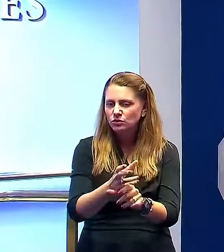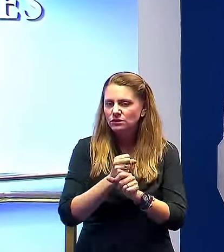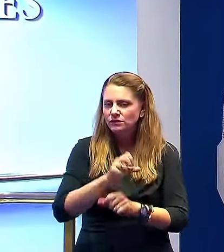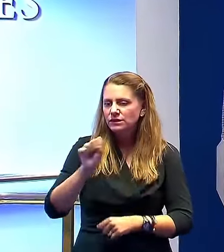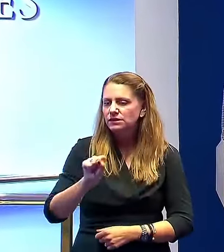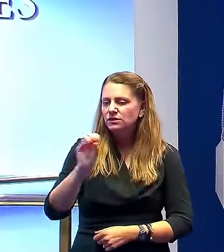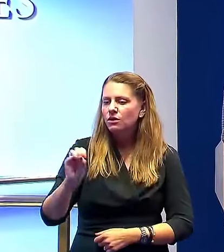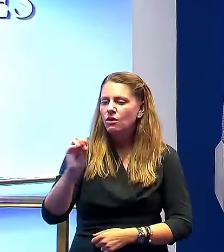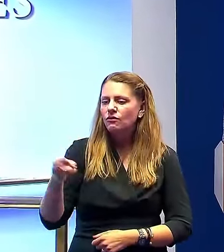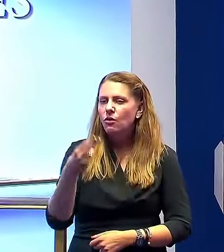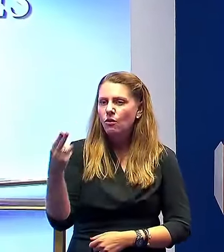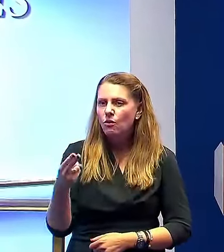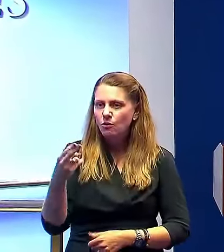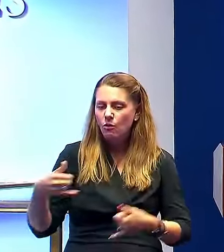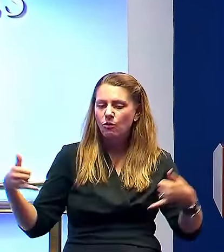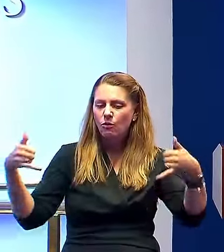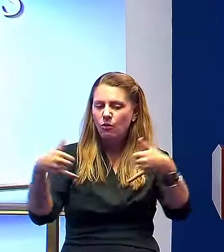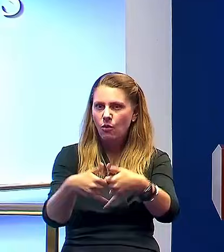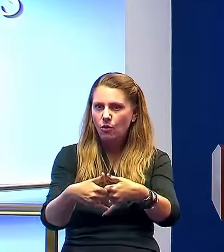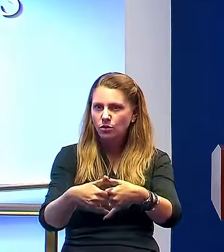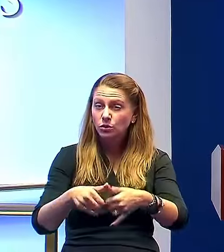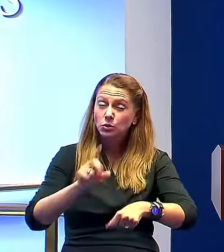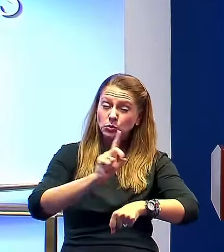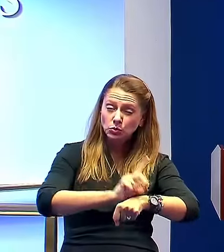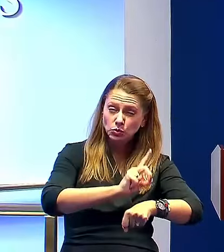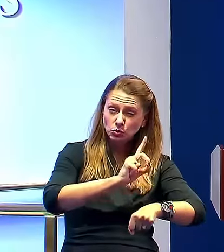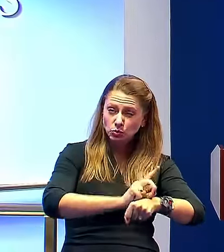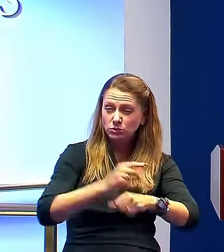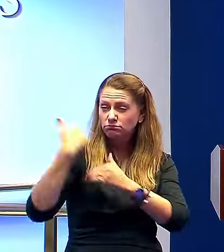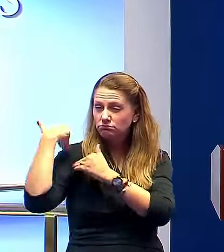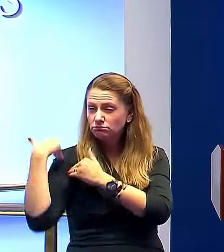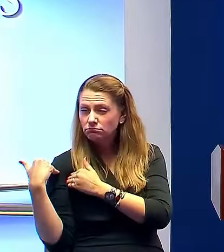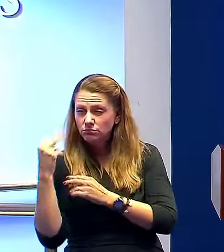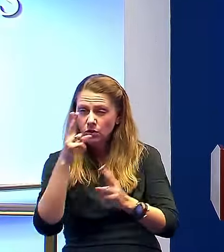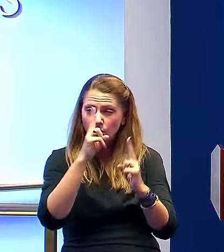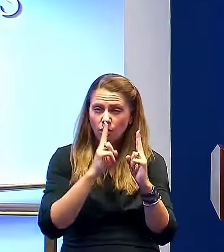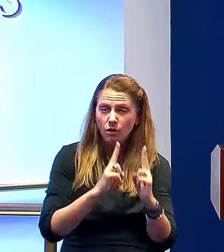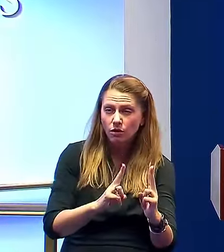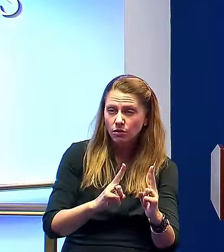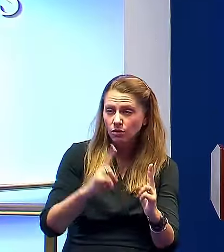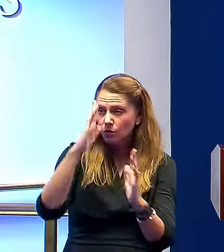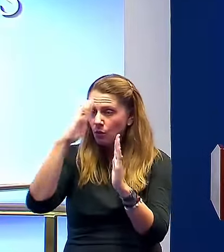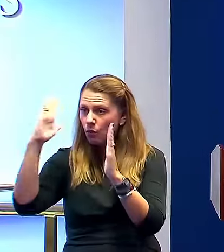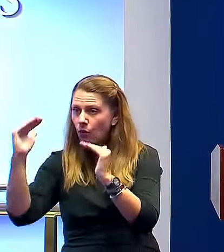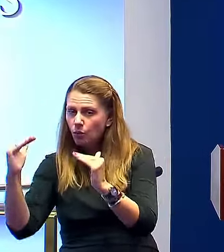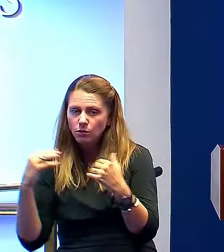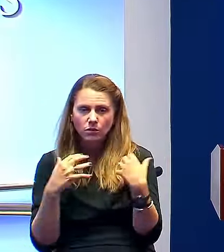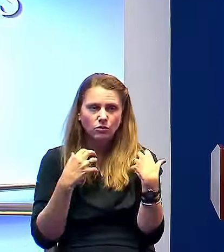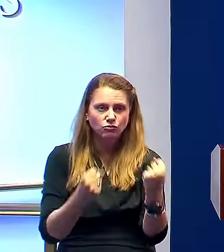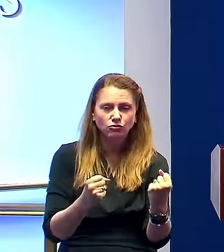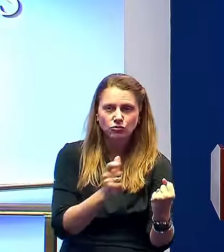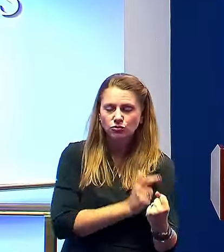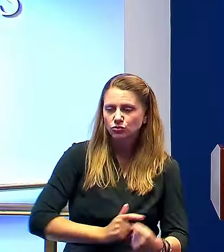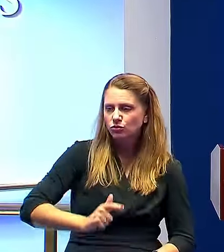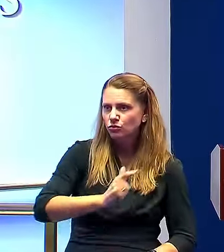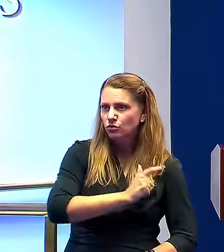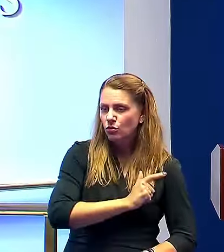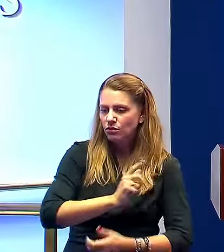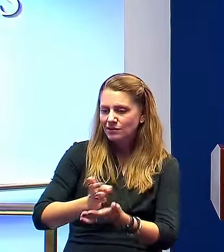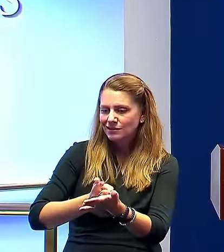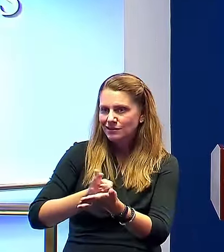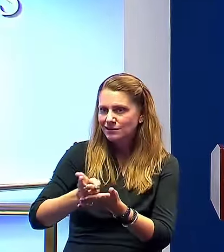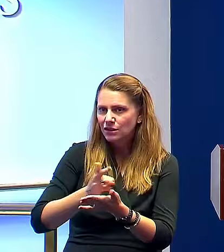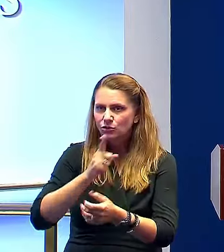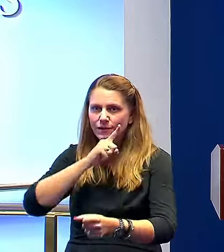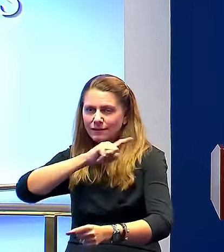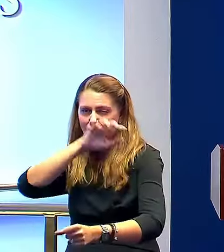Duty, honor, courage, loyalty, commitment, integrity, and